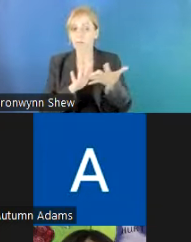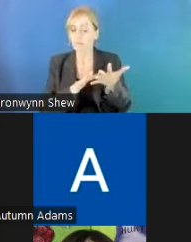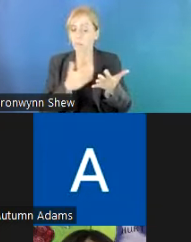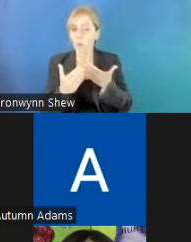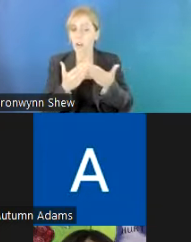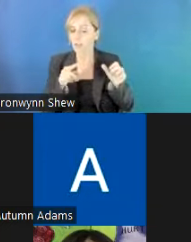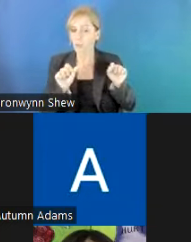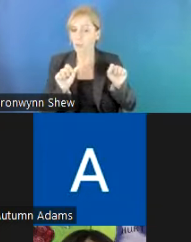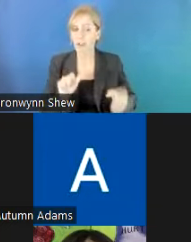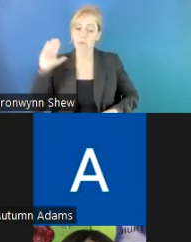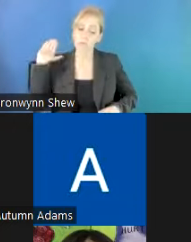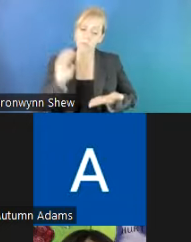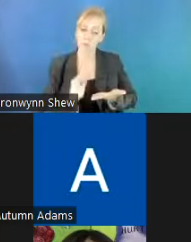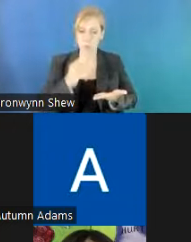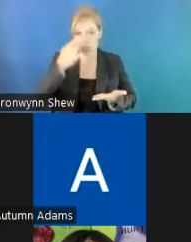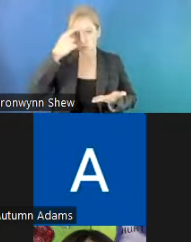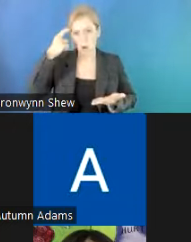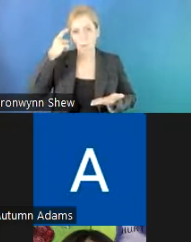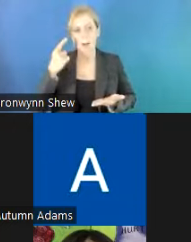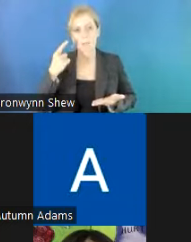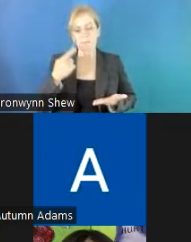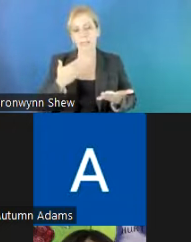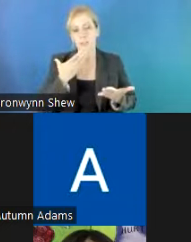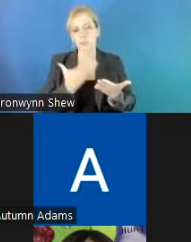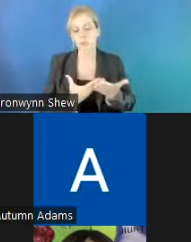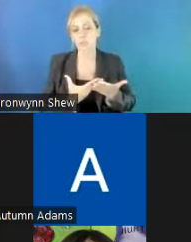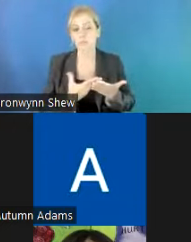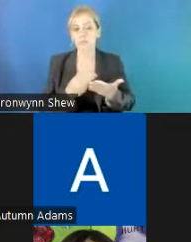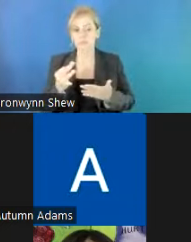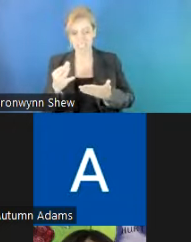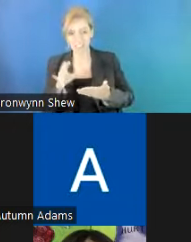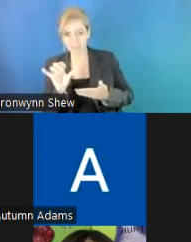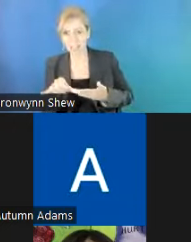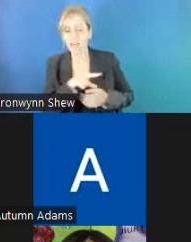thing. And then they'll be able to open up to you.